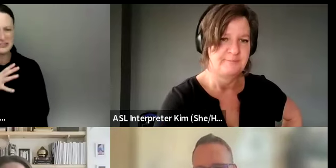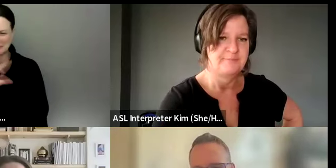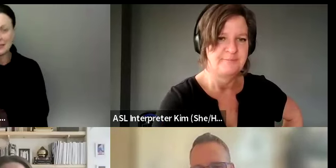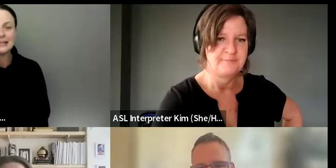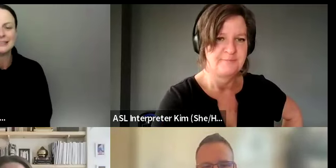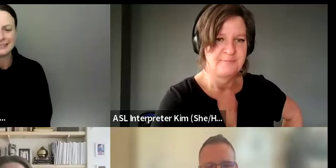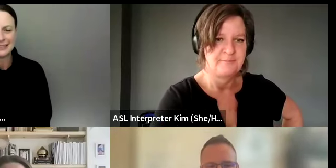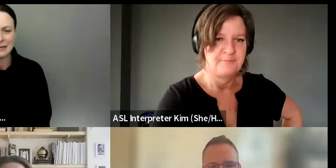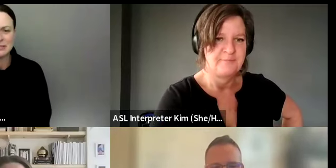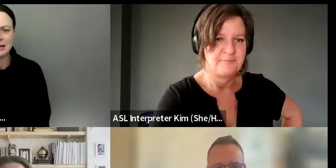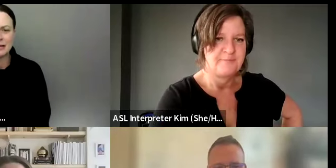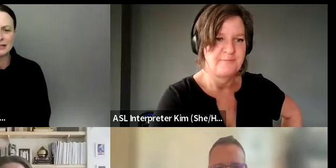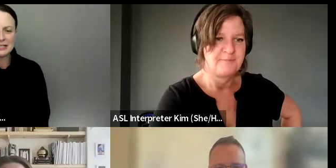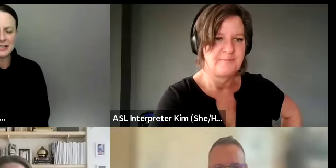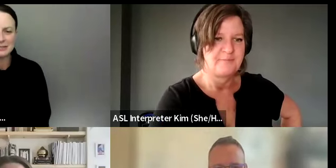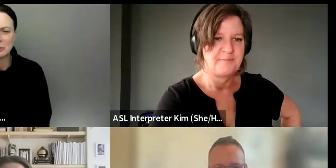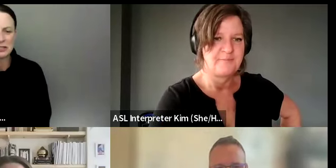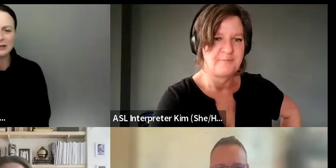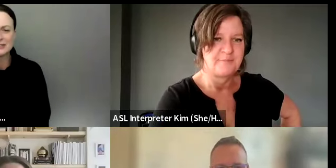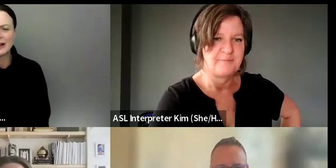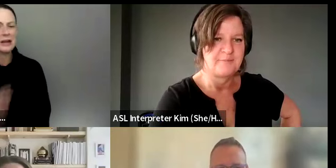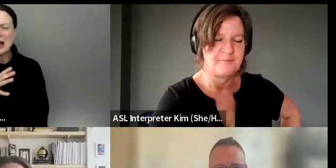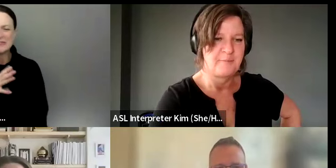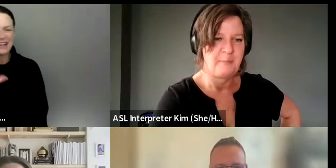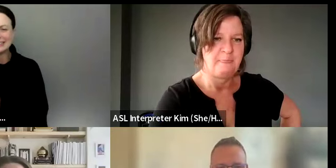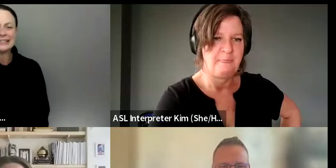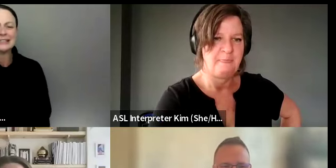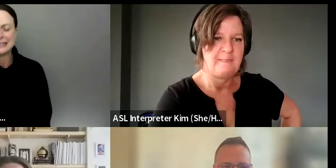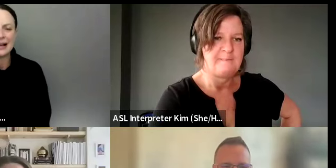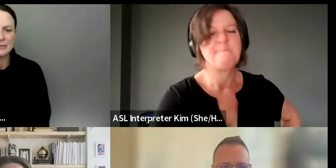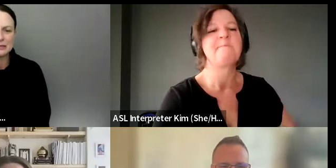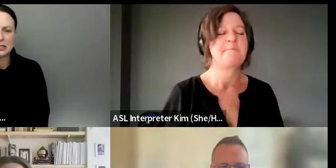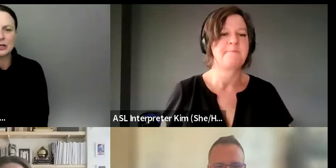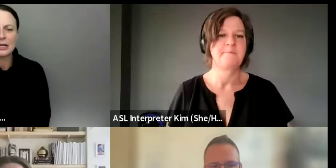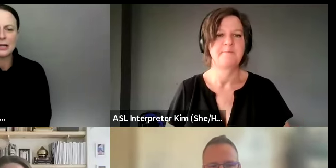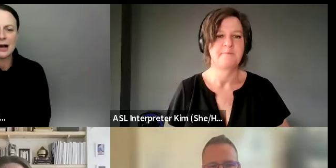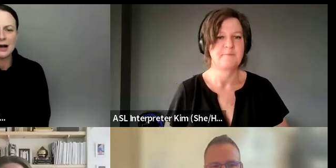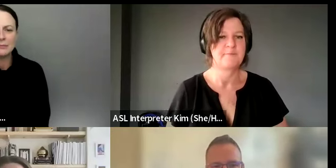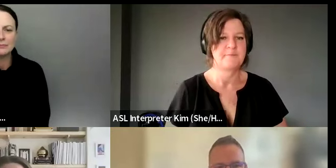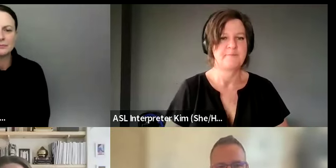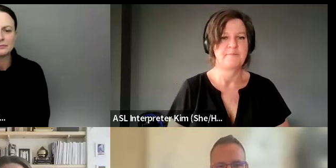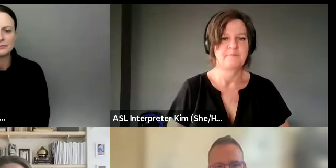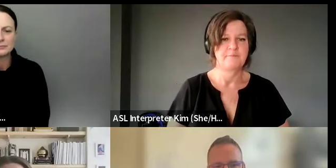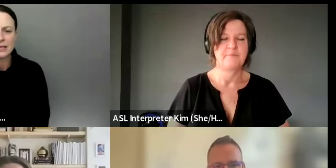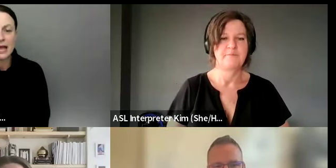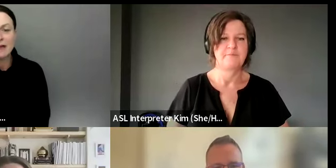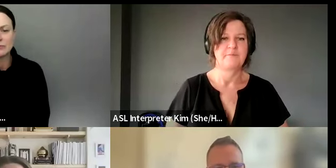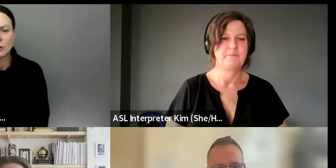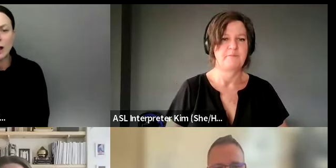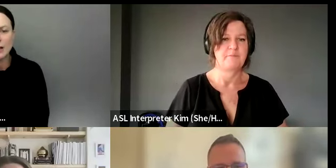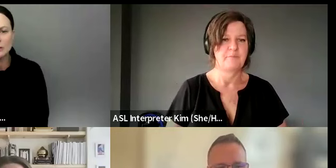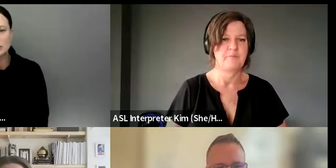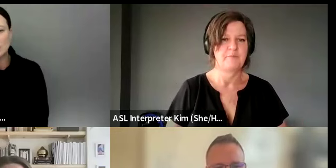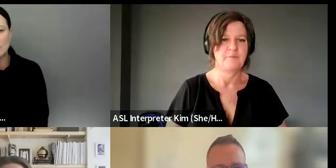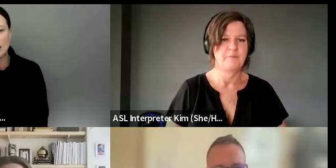Oh, I need to sign more slowly. It's fine. Yeah, I'm in security, and I have been for